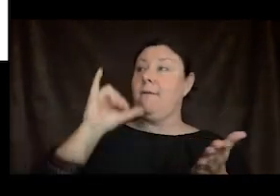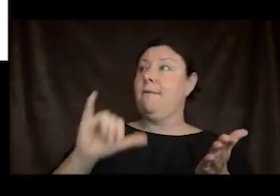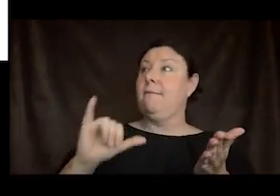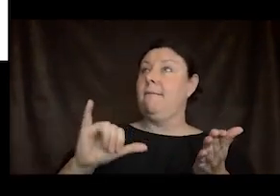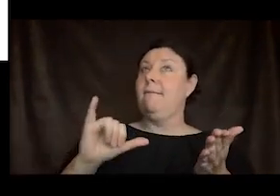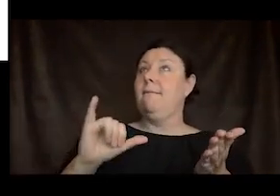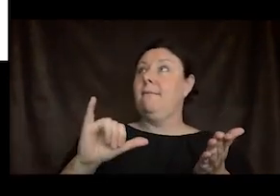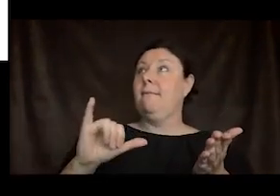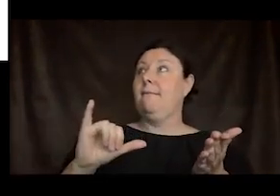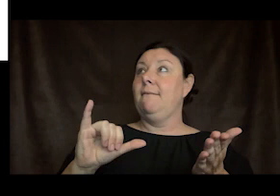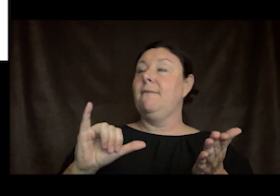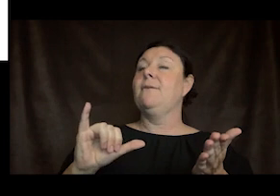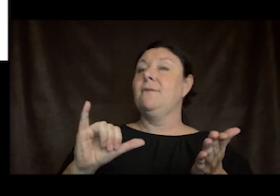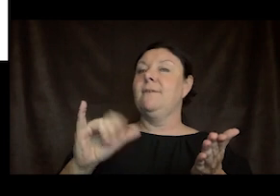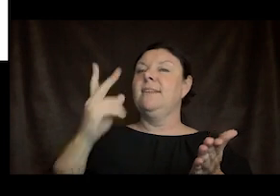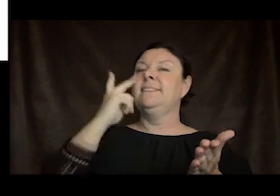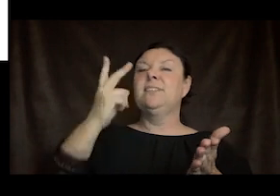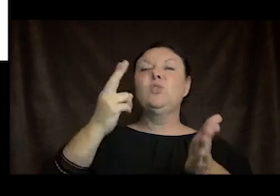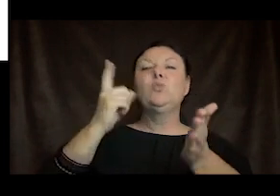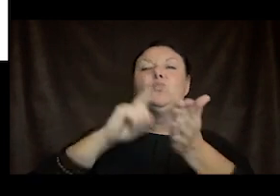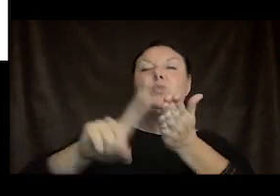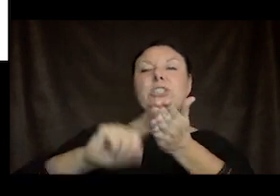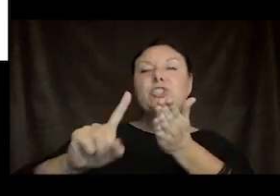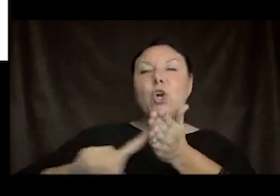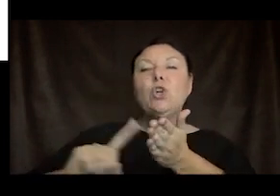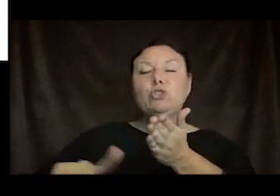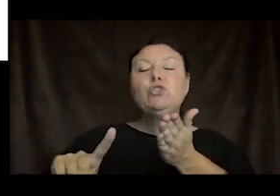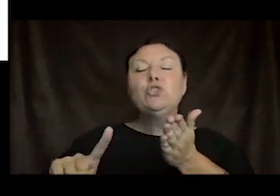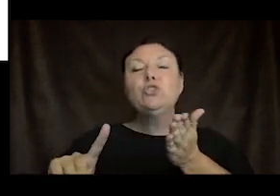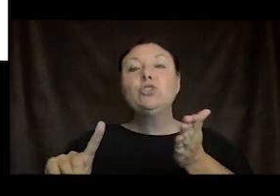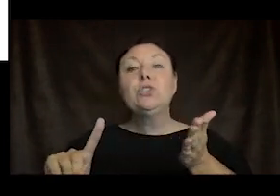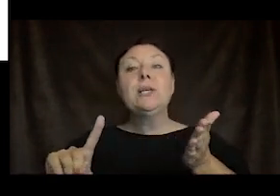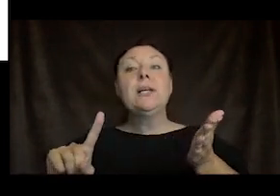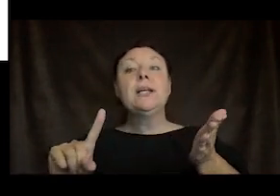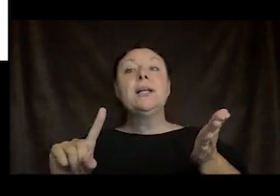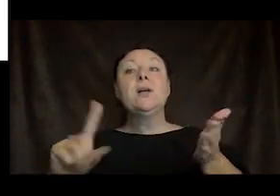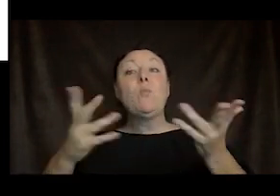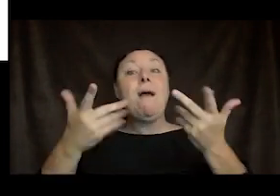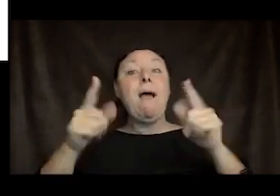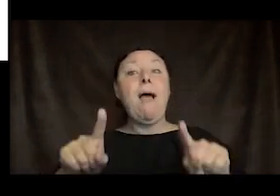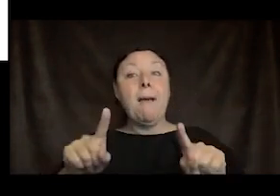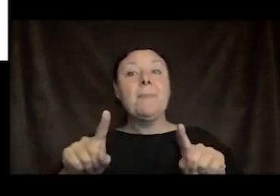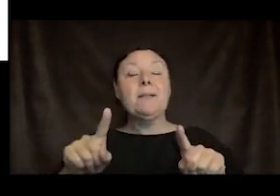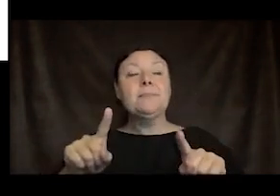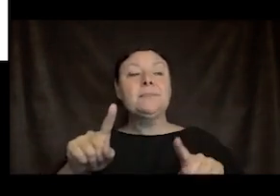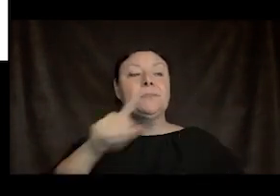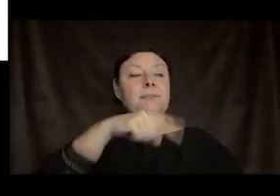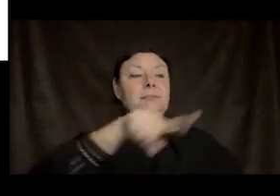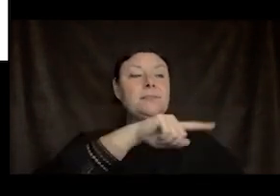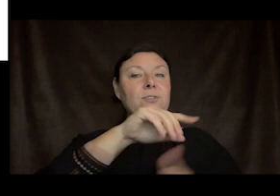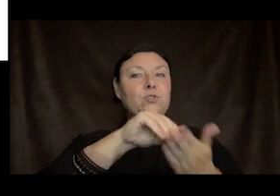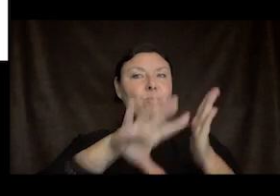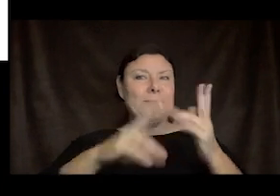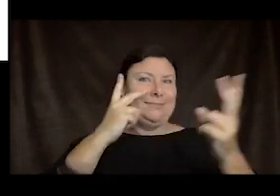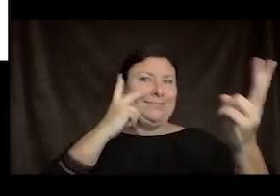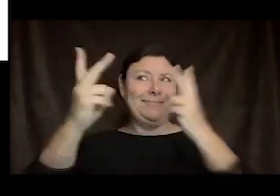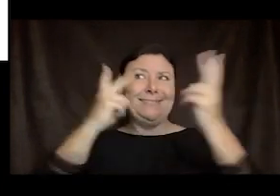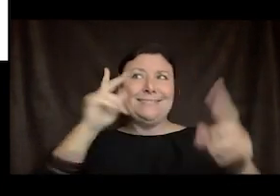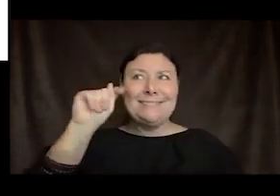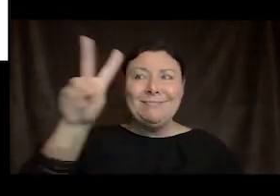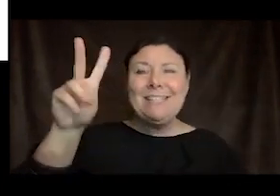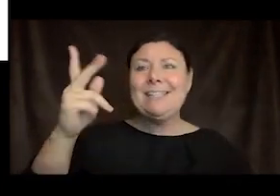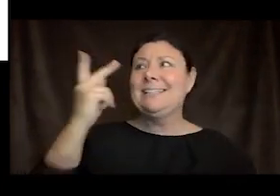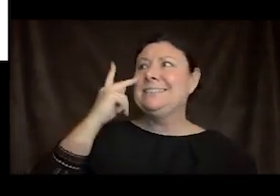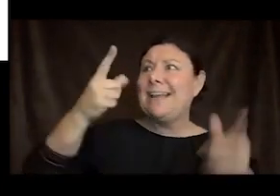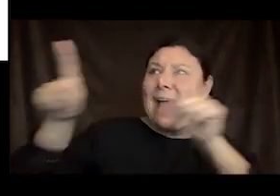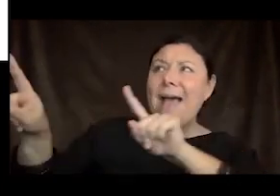own teaching, and I can say from my own teaching experience, that what it then becomes is the elephant in the middle of the room. And we know